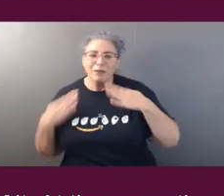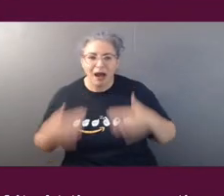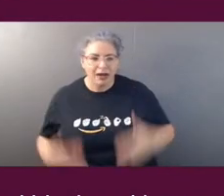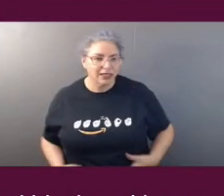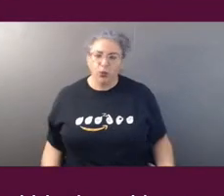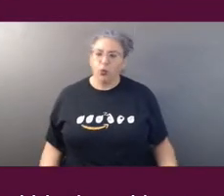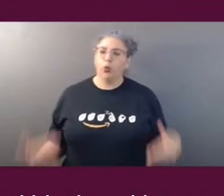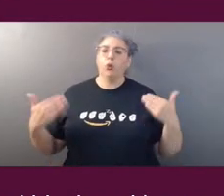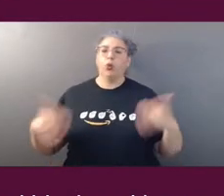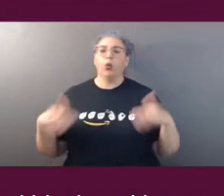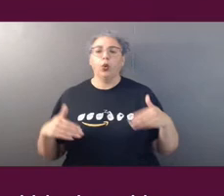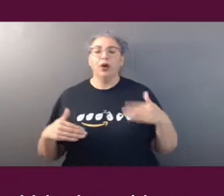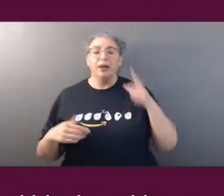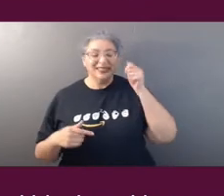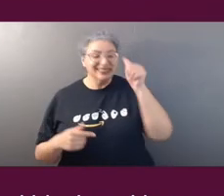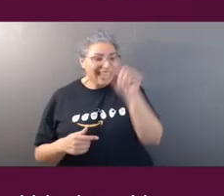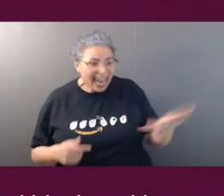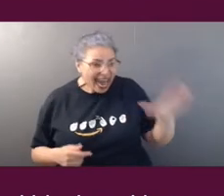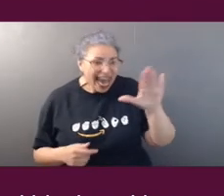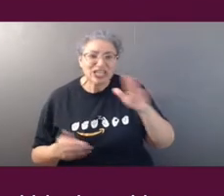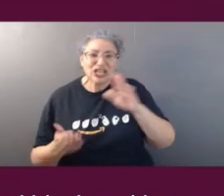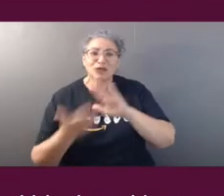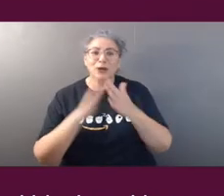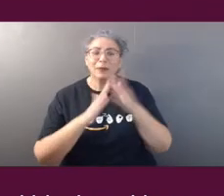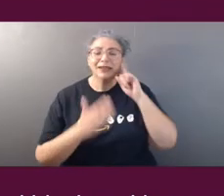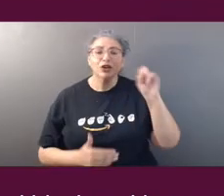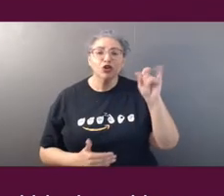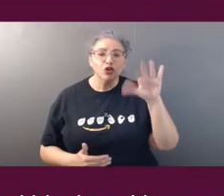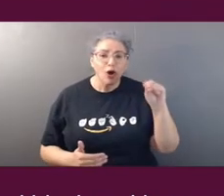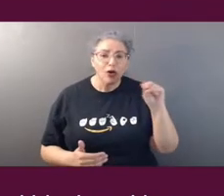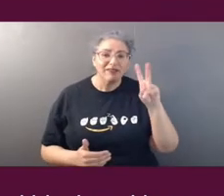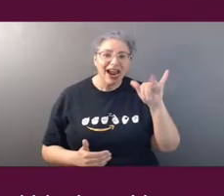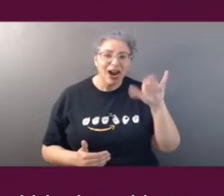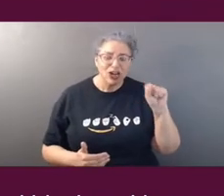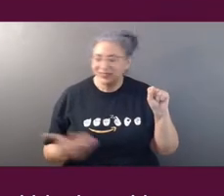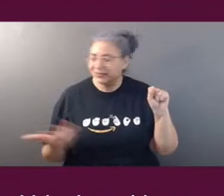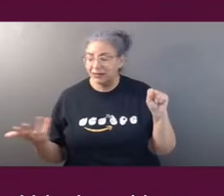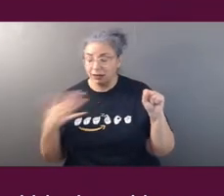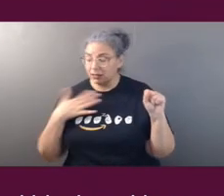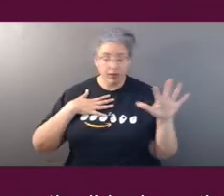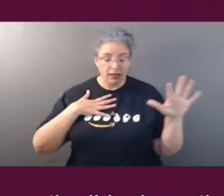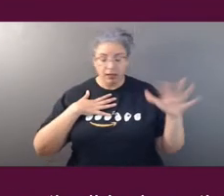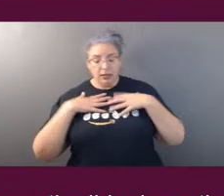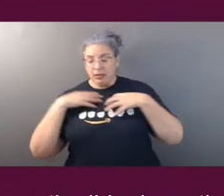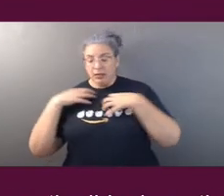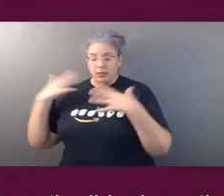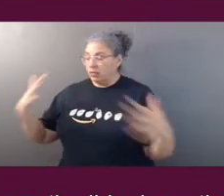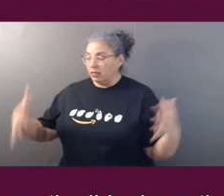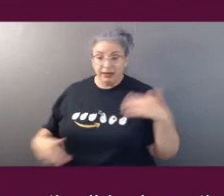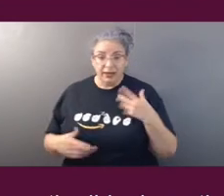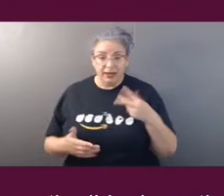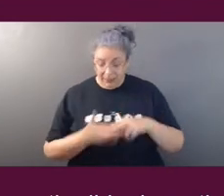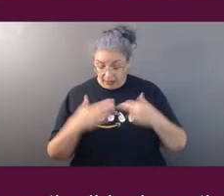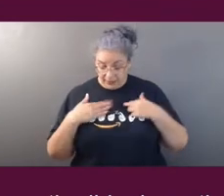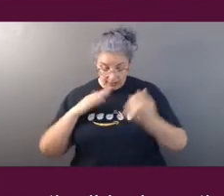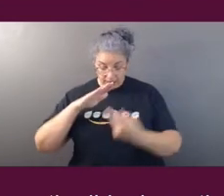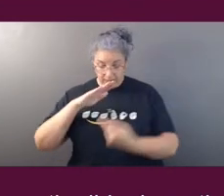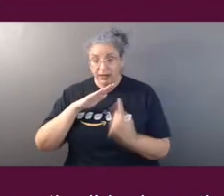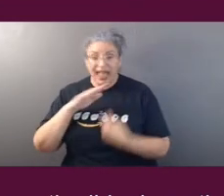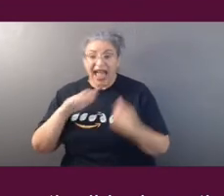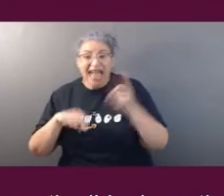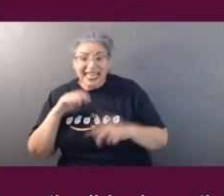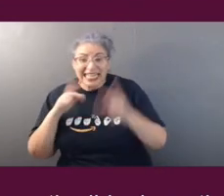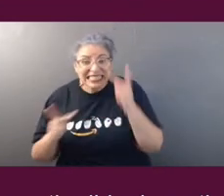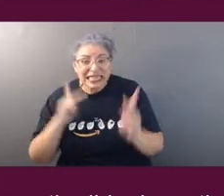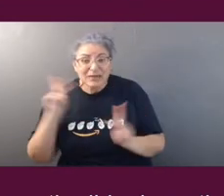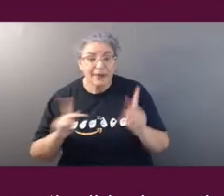have gone up against the Asian community because of coronavirus. So it was such a, you know, like, I don't get to see people. I don't get